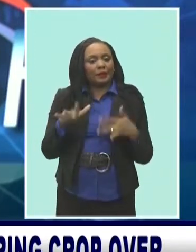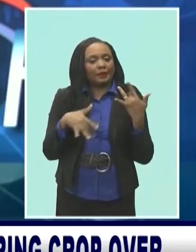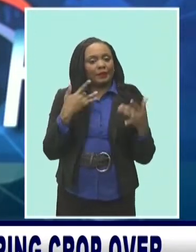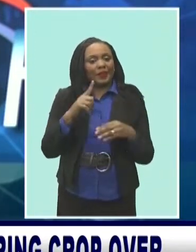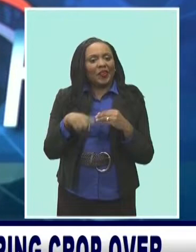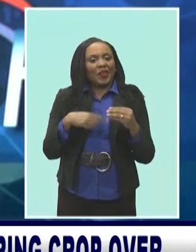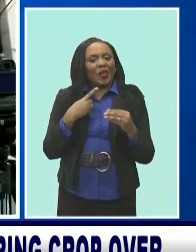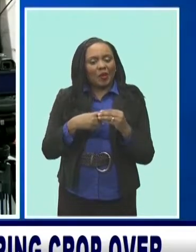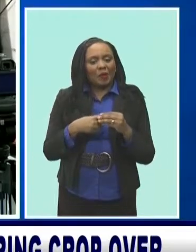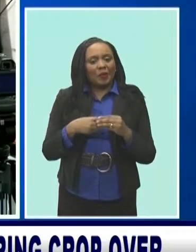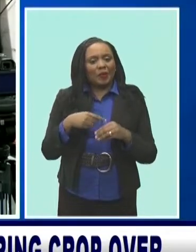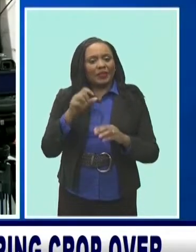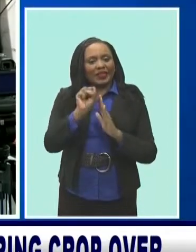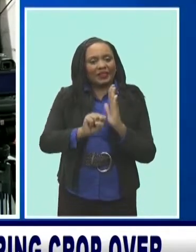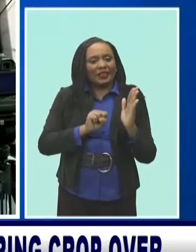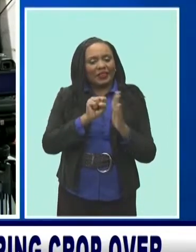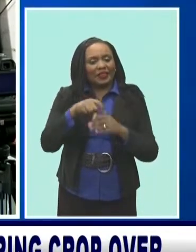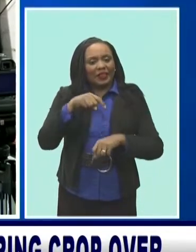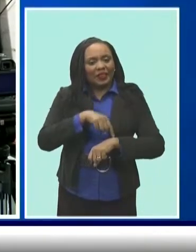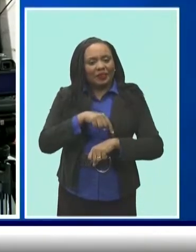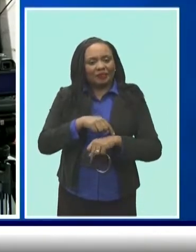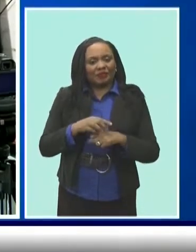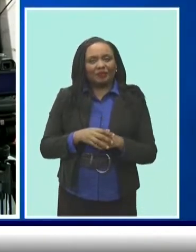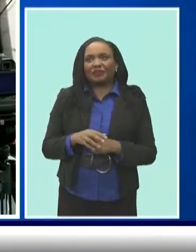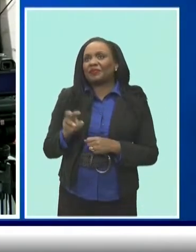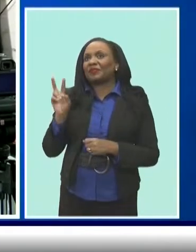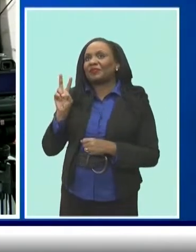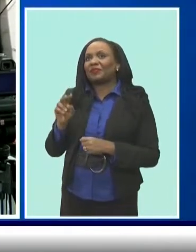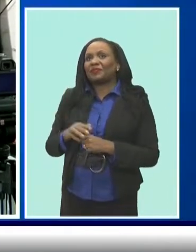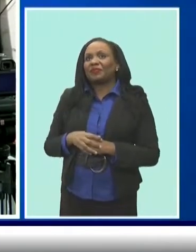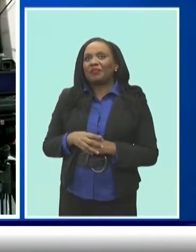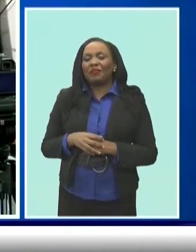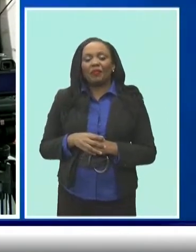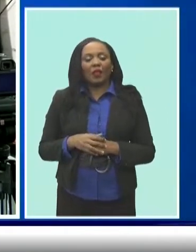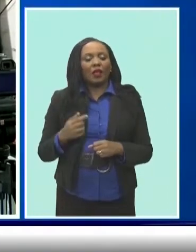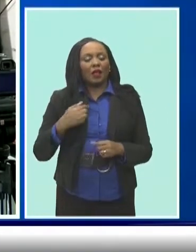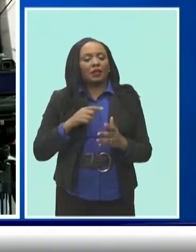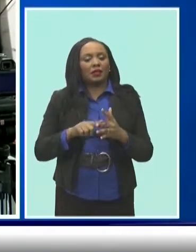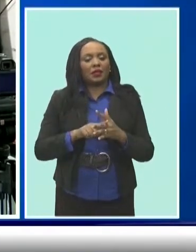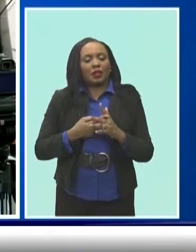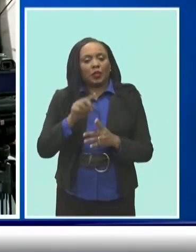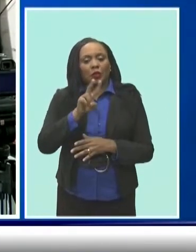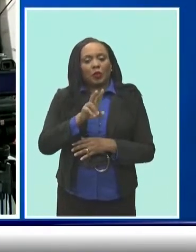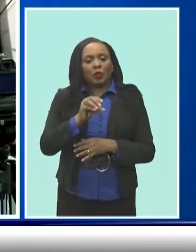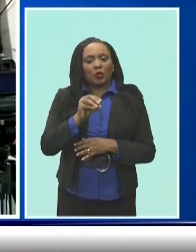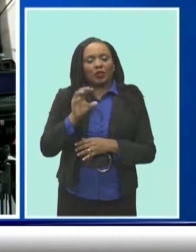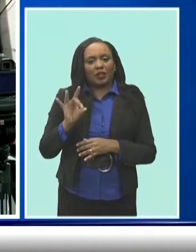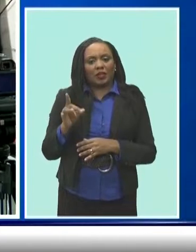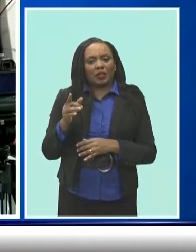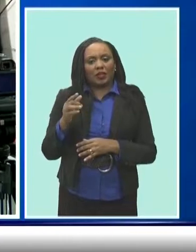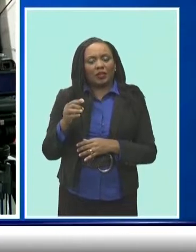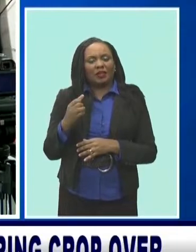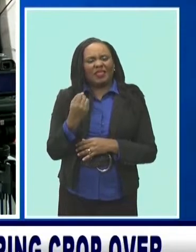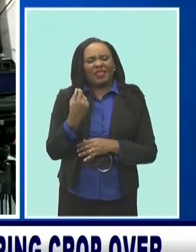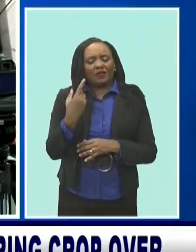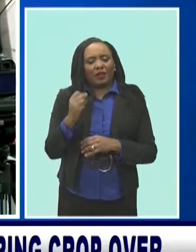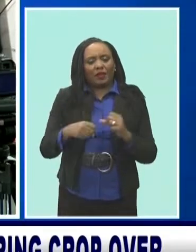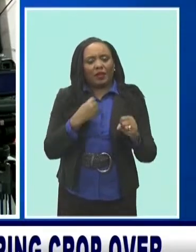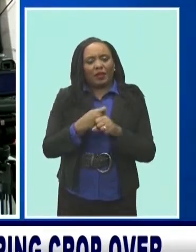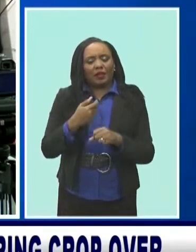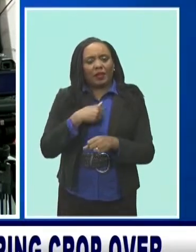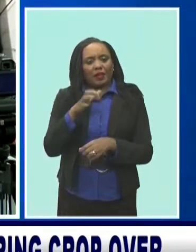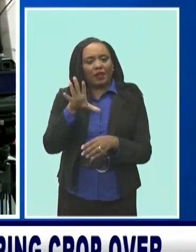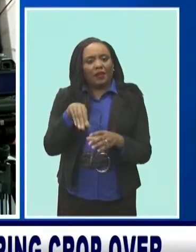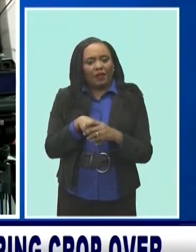season. I've been with the tent since its inception from 2008. So this is 11 years now that I've been singing with the tent. I